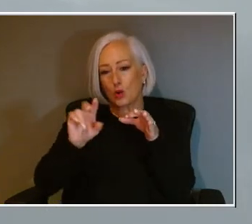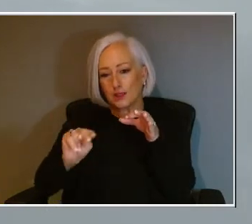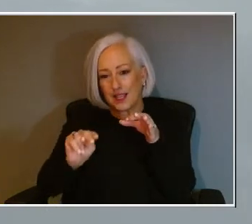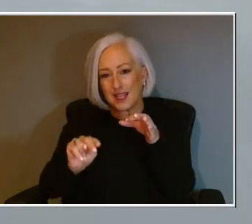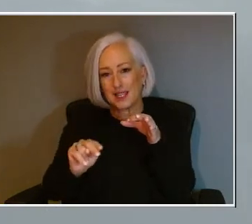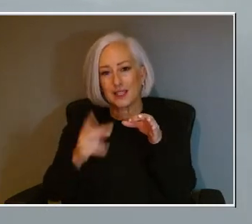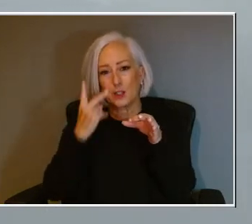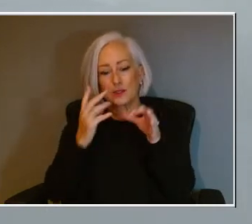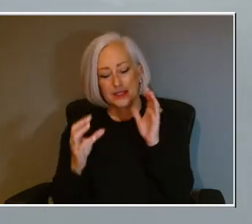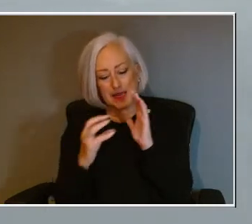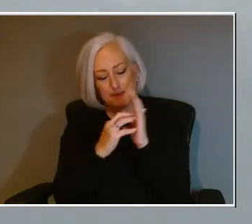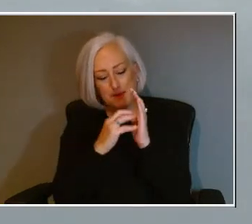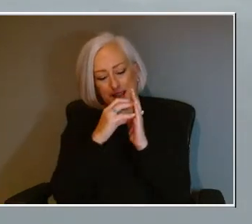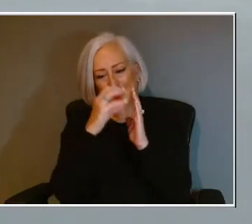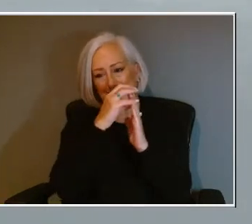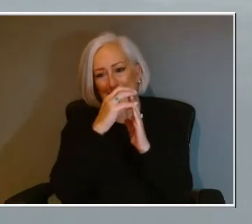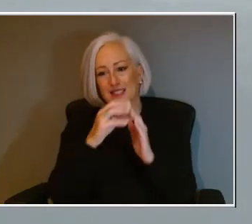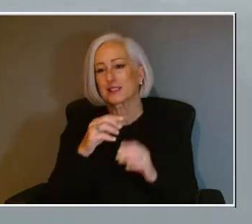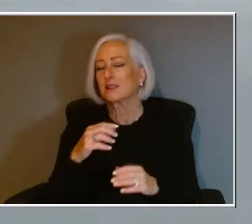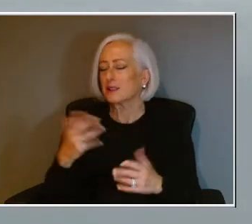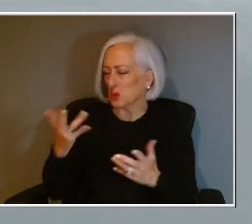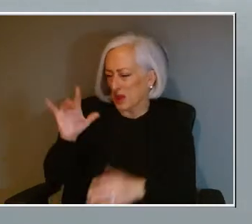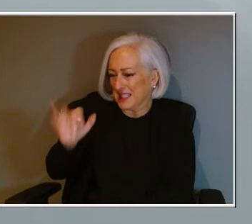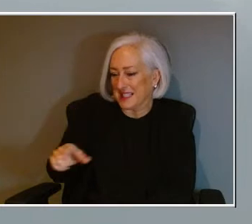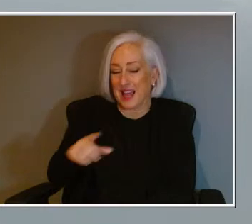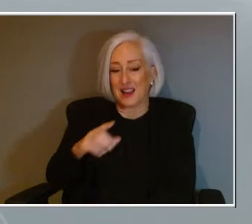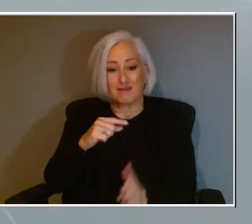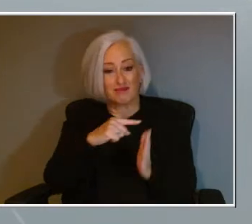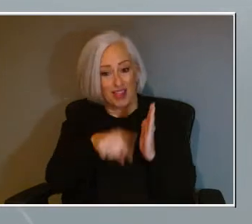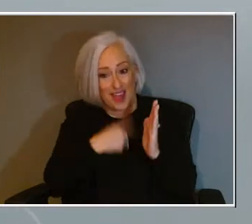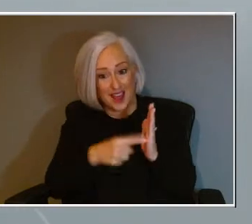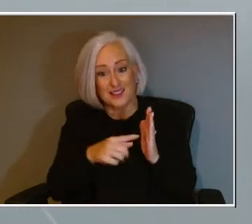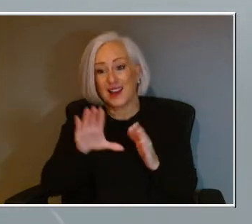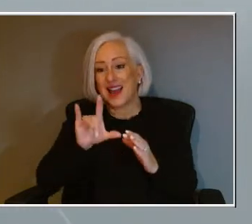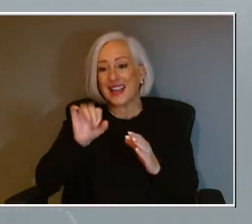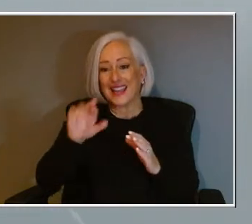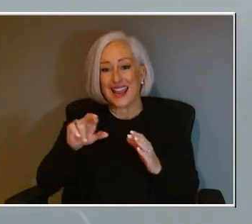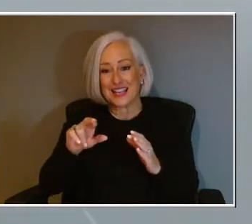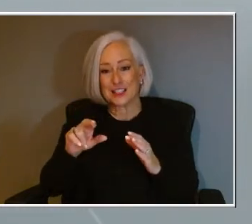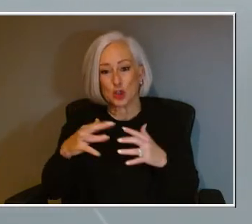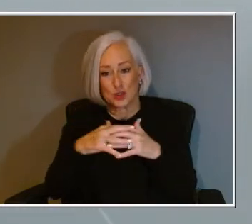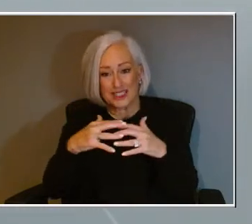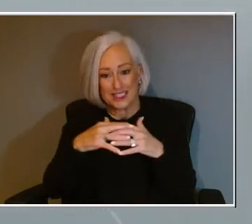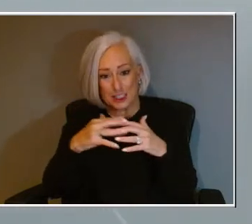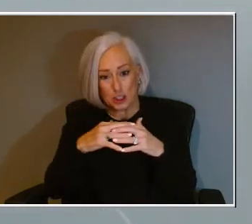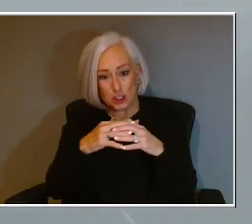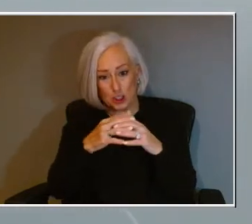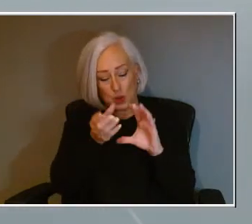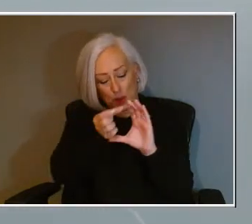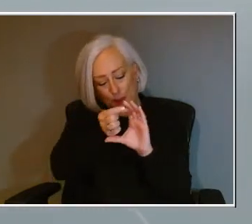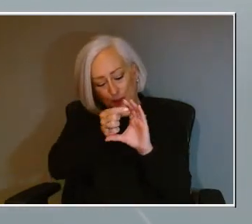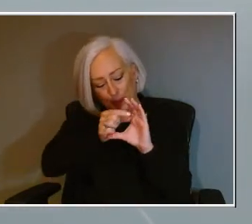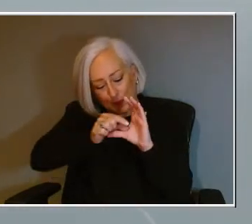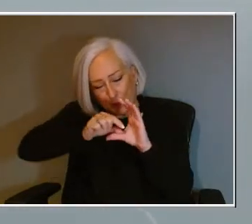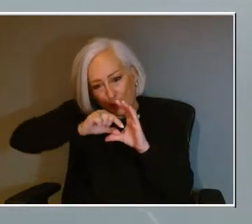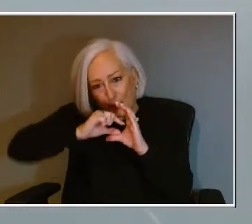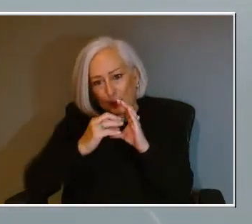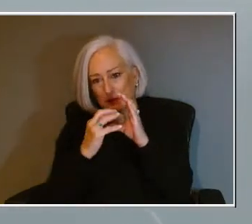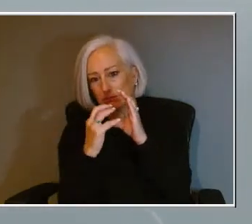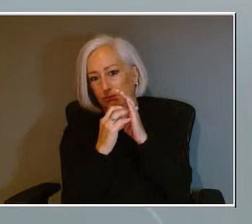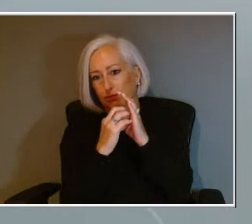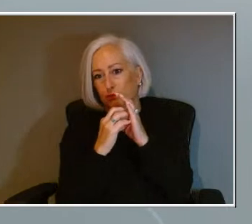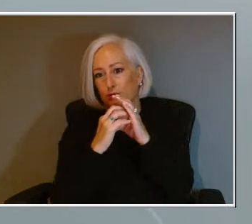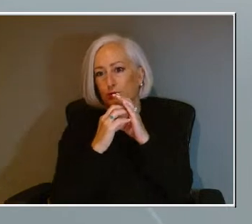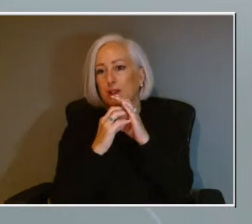that? Yeah, I mean, all of that is the cancerous tissue. It's developed into this mass that is partially obstructing, fungating.